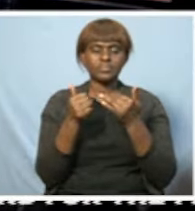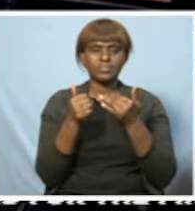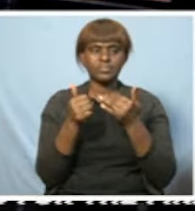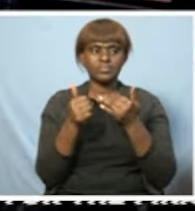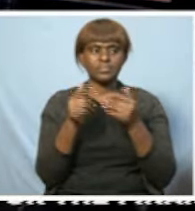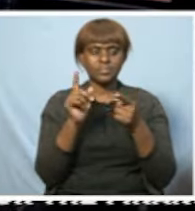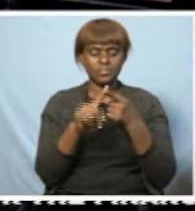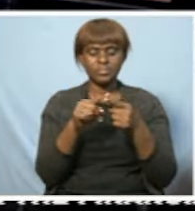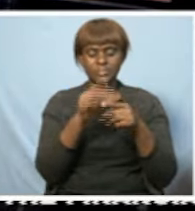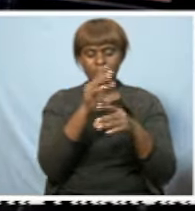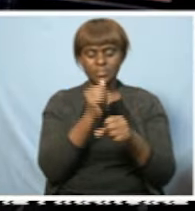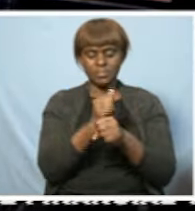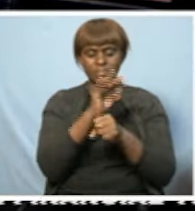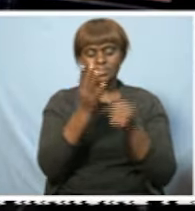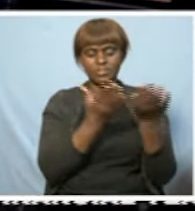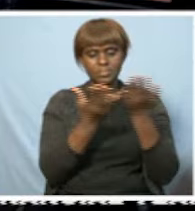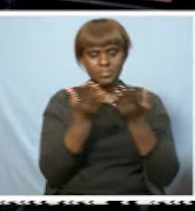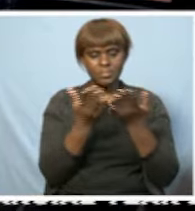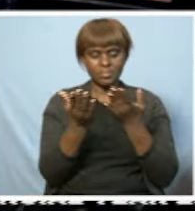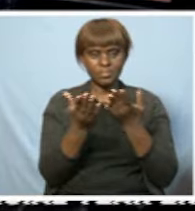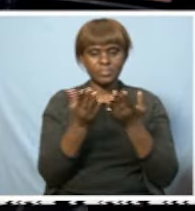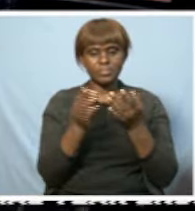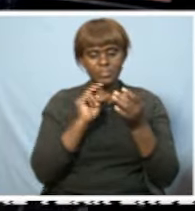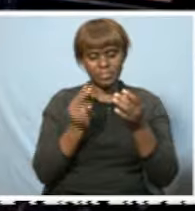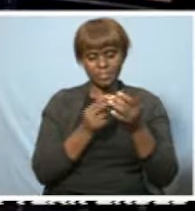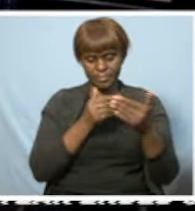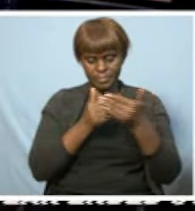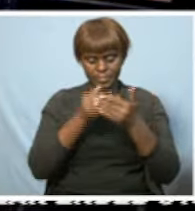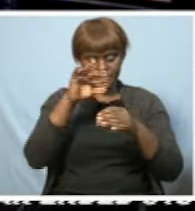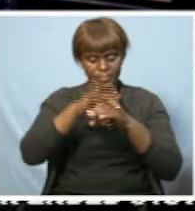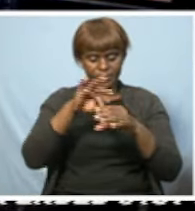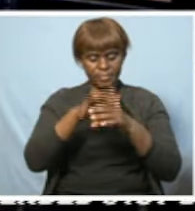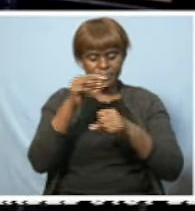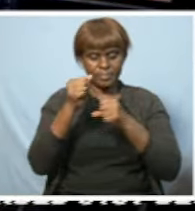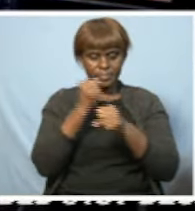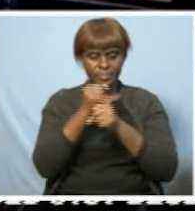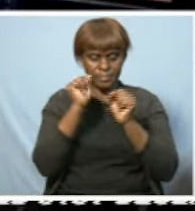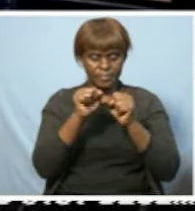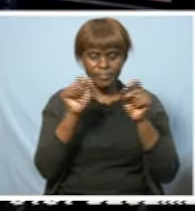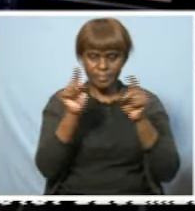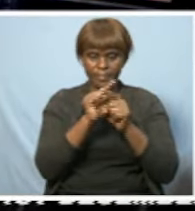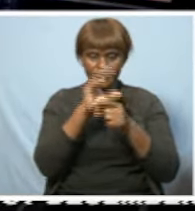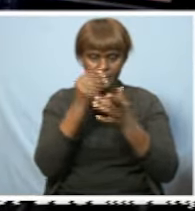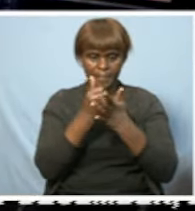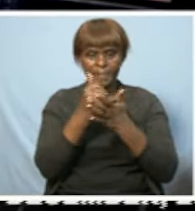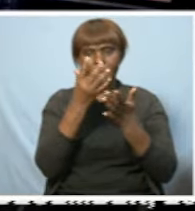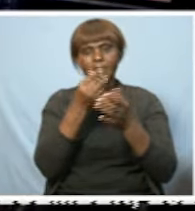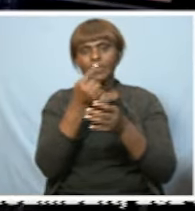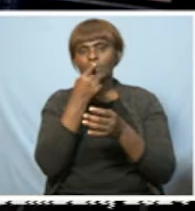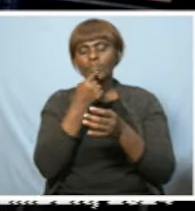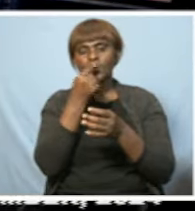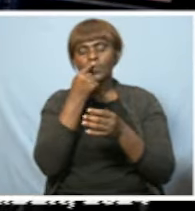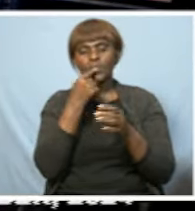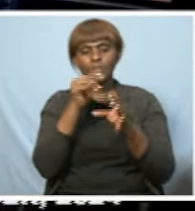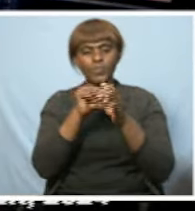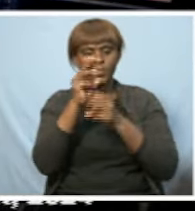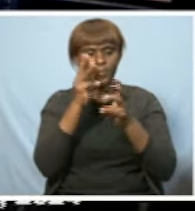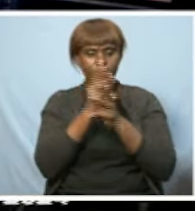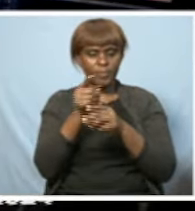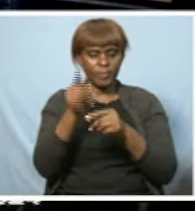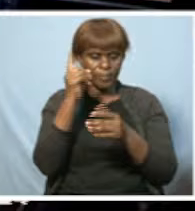to see the services. You know, we are going in an election year. You can speak all the grammar in this world, but that will